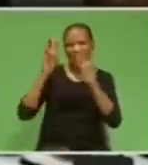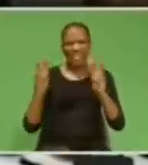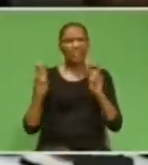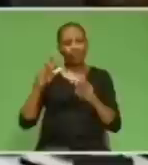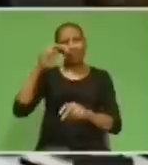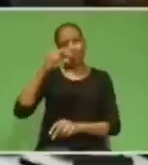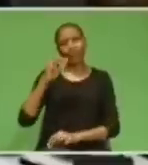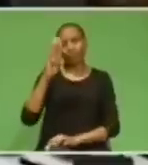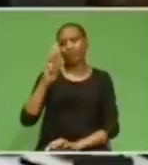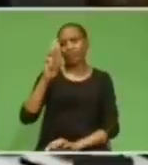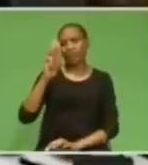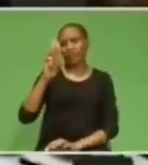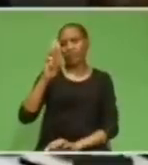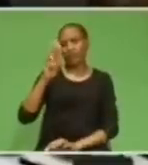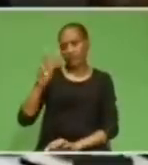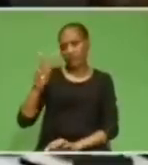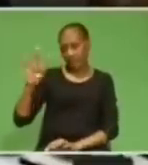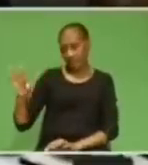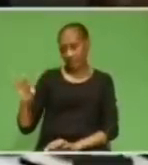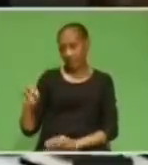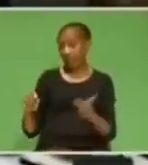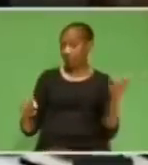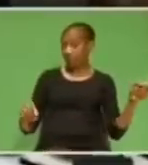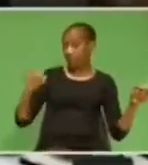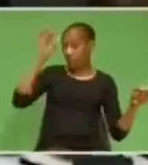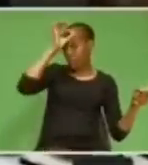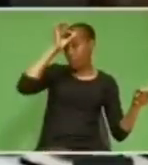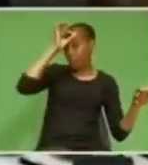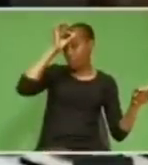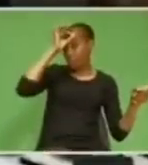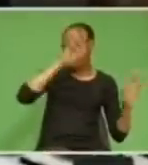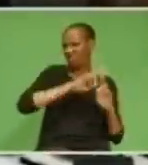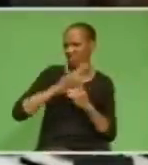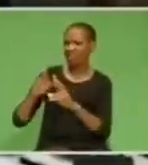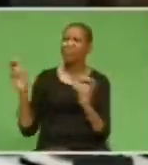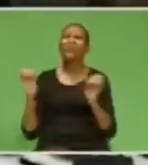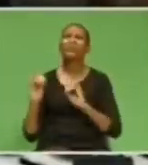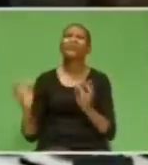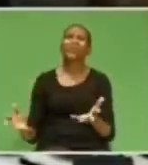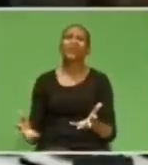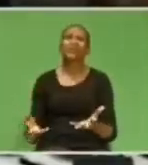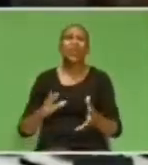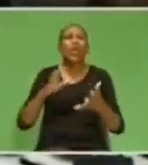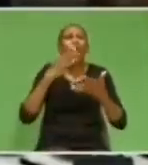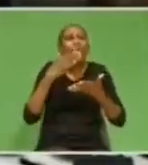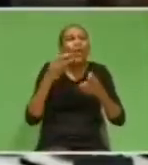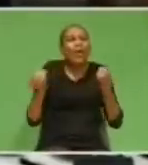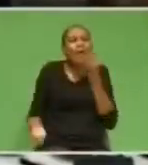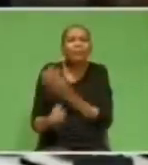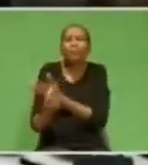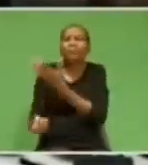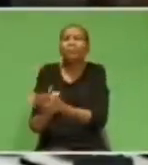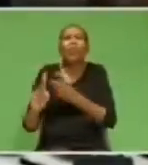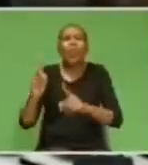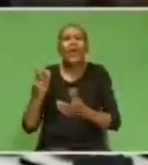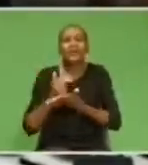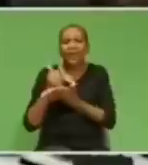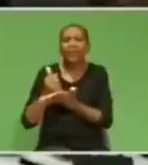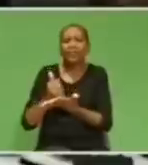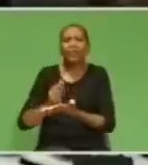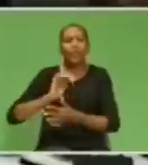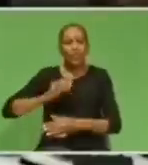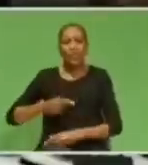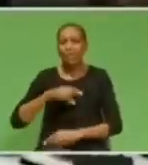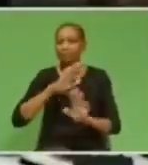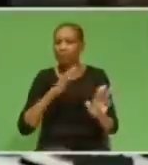GBVF. Because if the police do not account to a body, nothing is ever going to happen to the women who die.